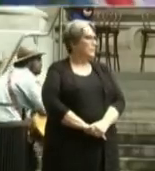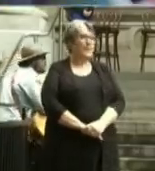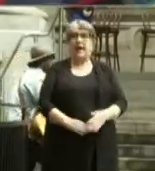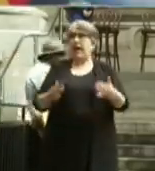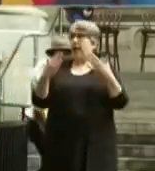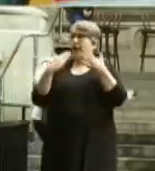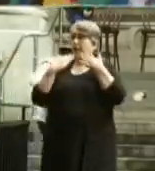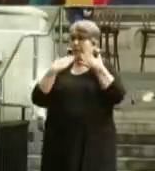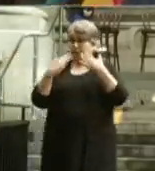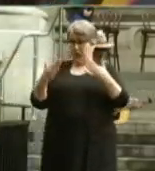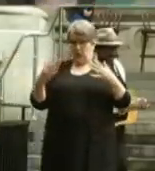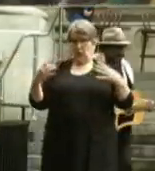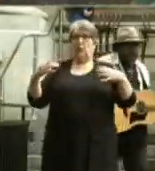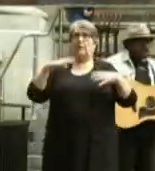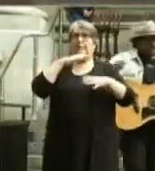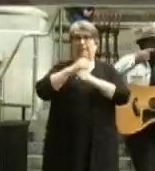Thank you, Premier.